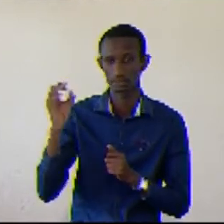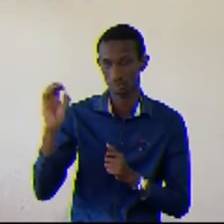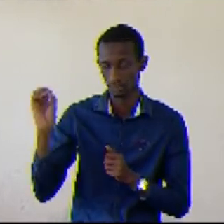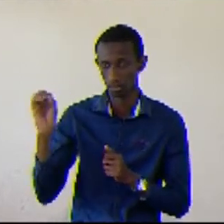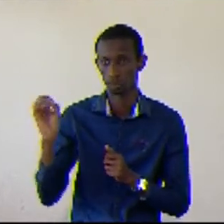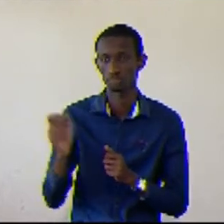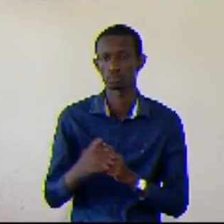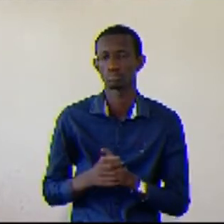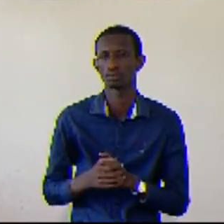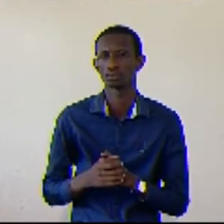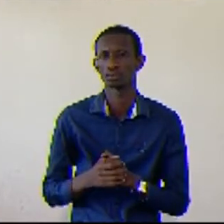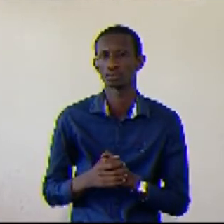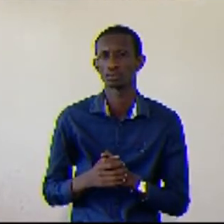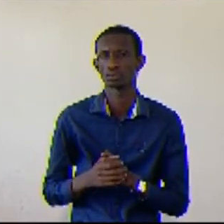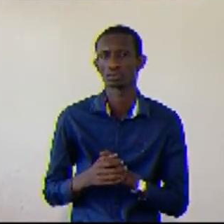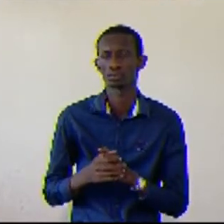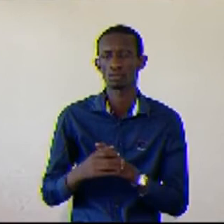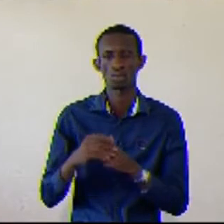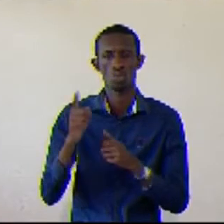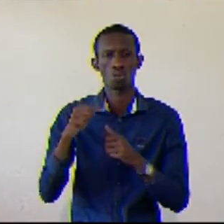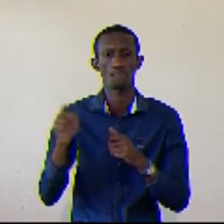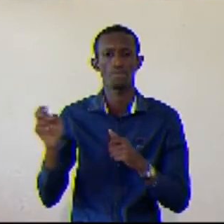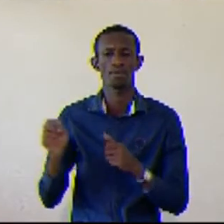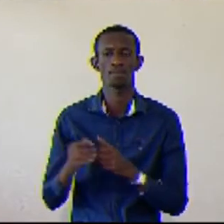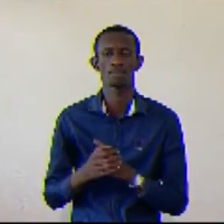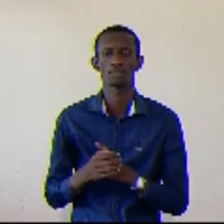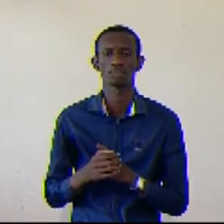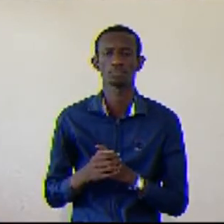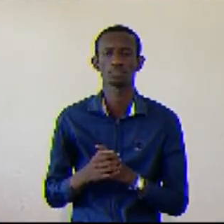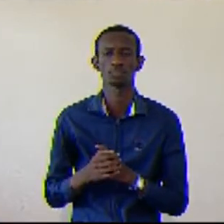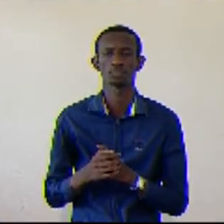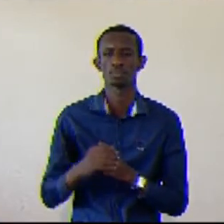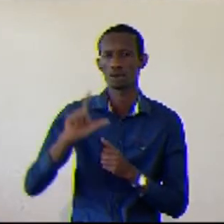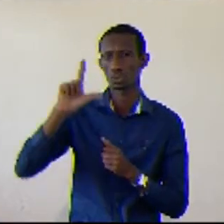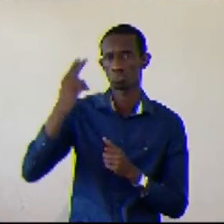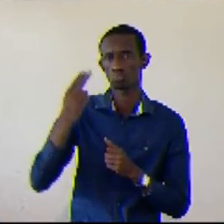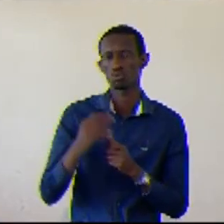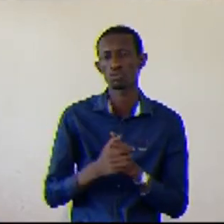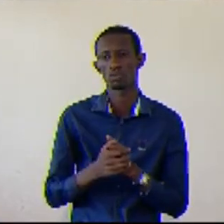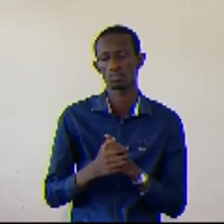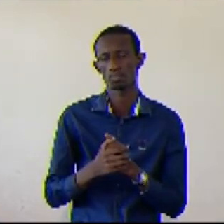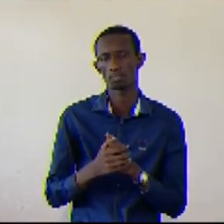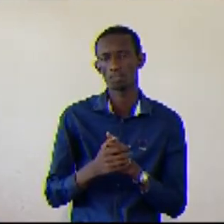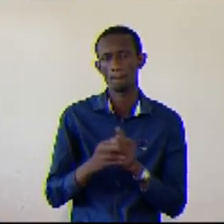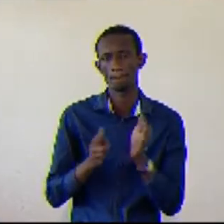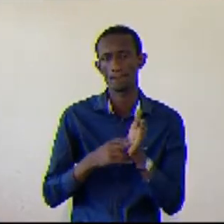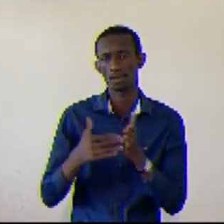0 lies on my tangent, isn't it? So